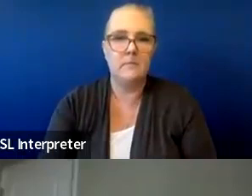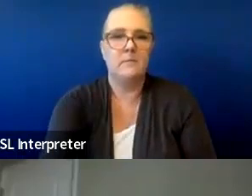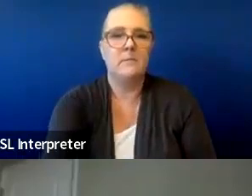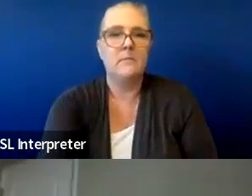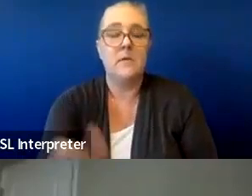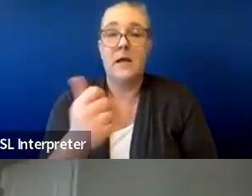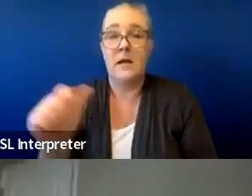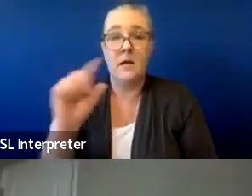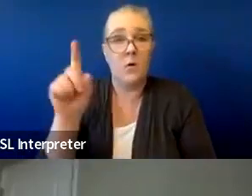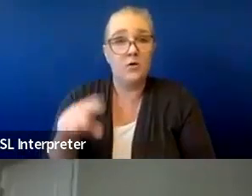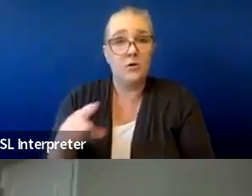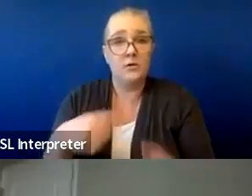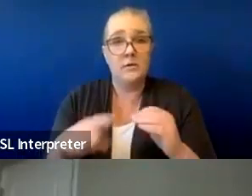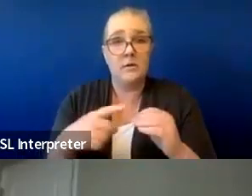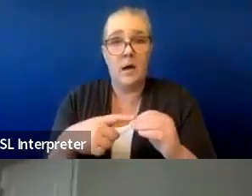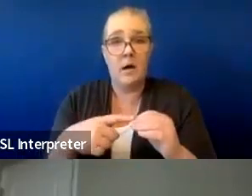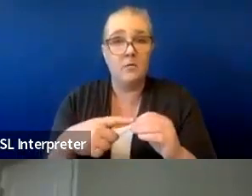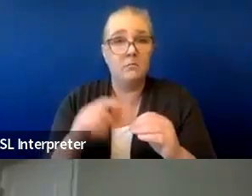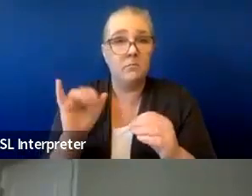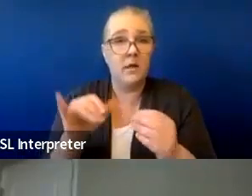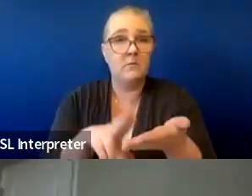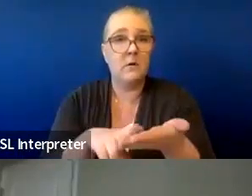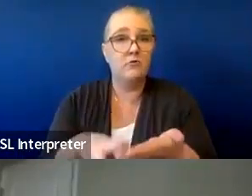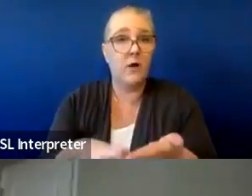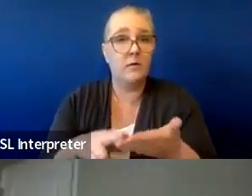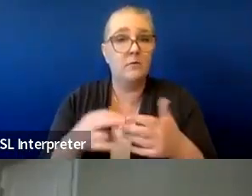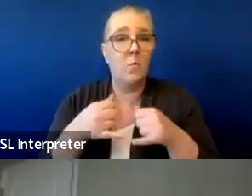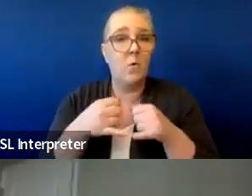Any questions on our CRDP contract awards?